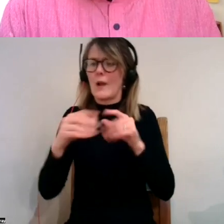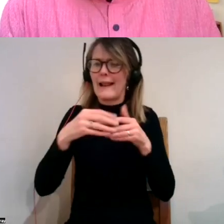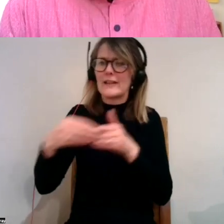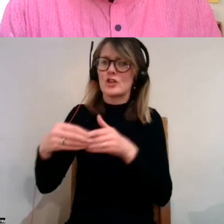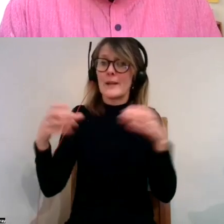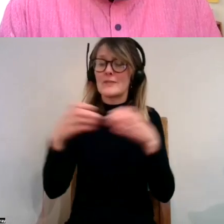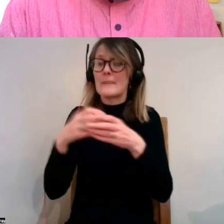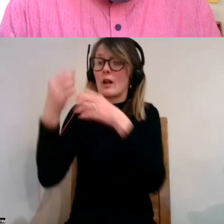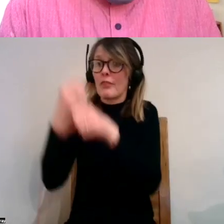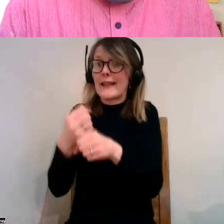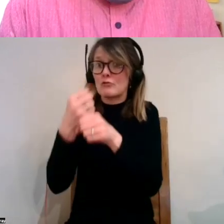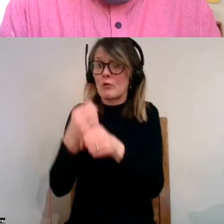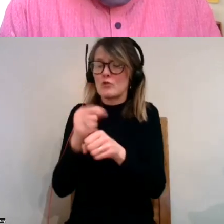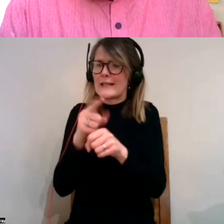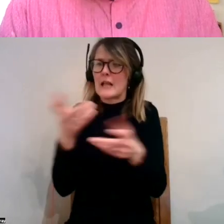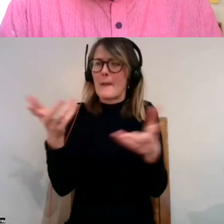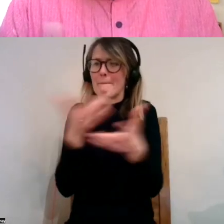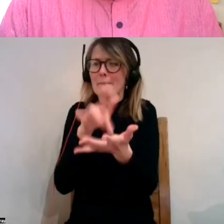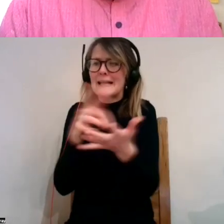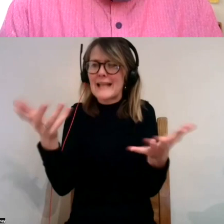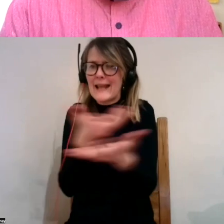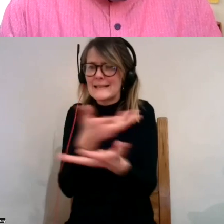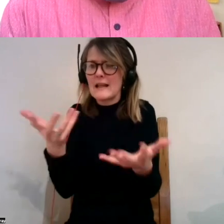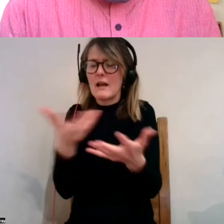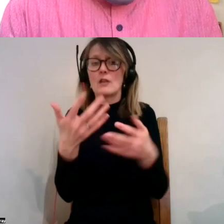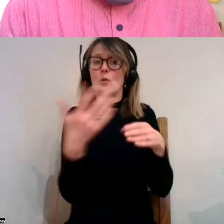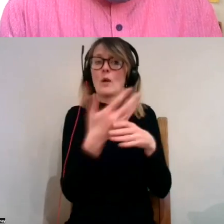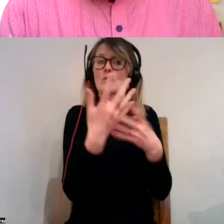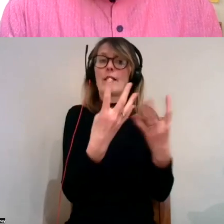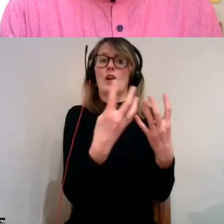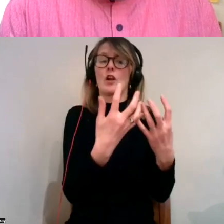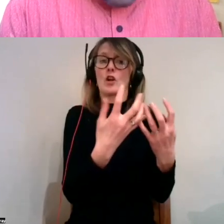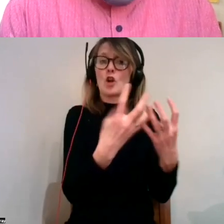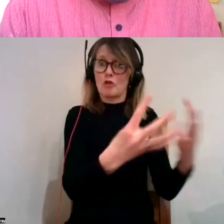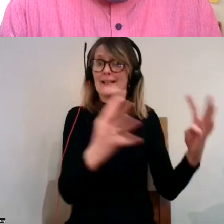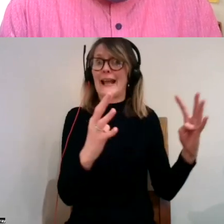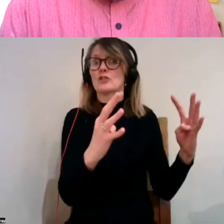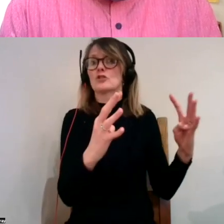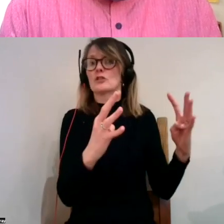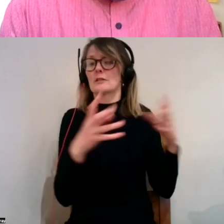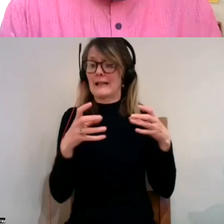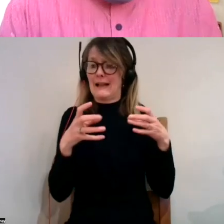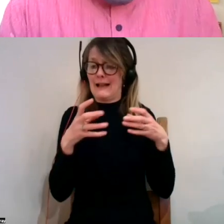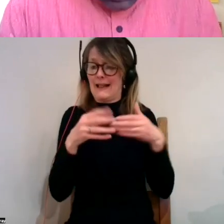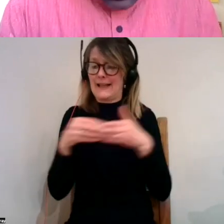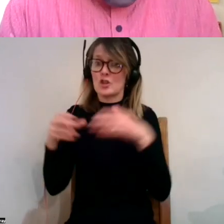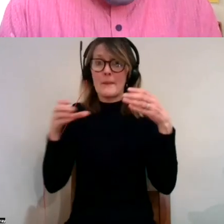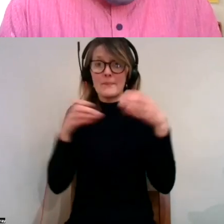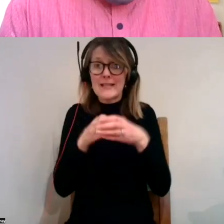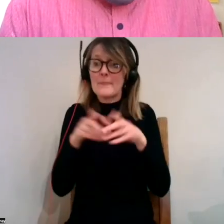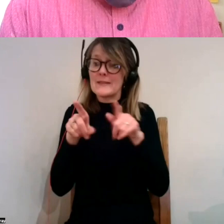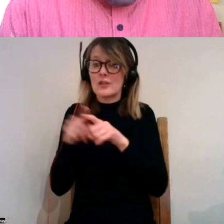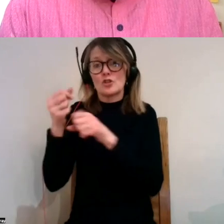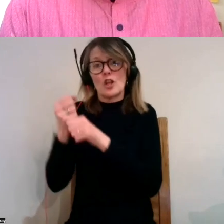As a mediator, she works with church congregations, leadership teams, and church